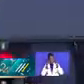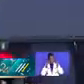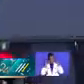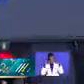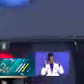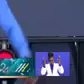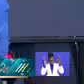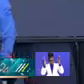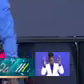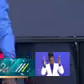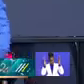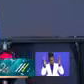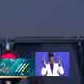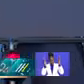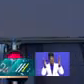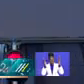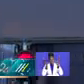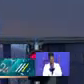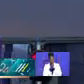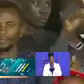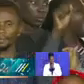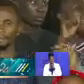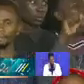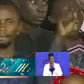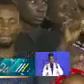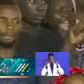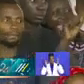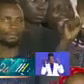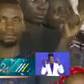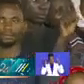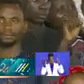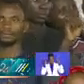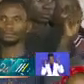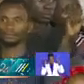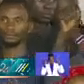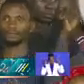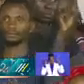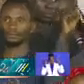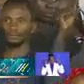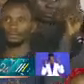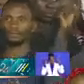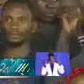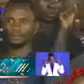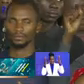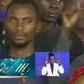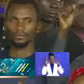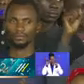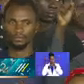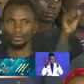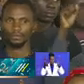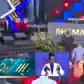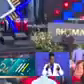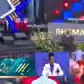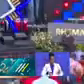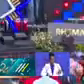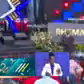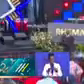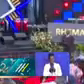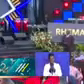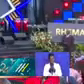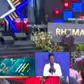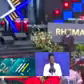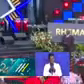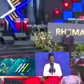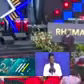receive it Hallelujah you may be seated in the presence of the